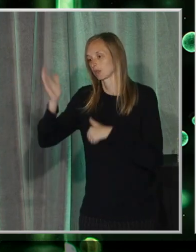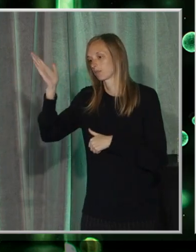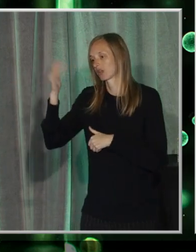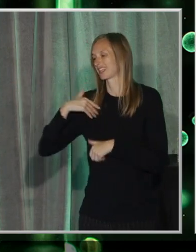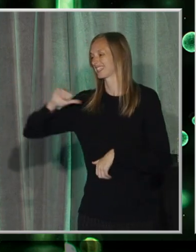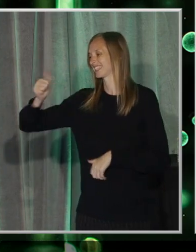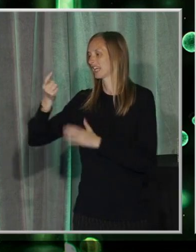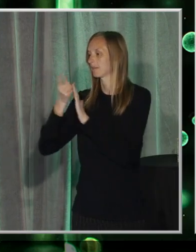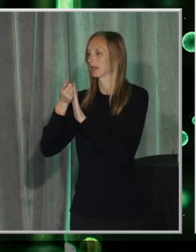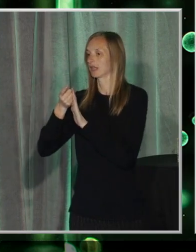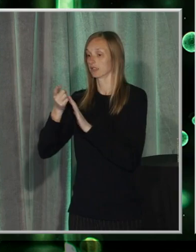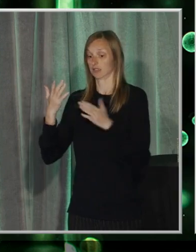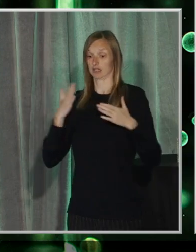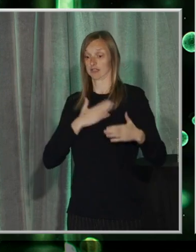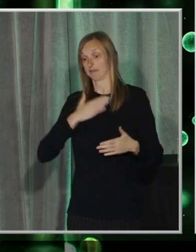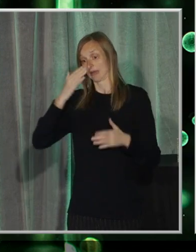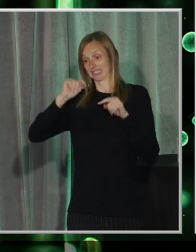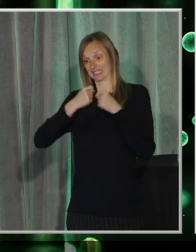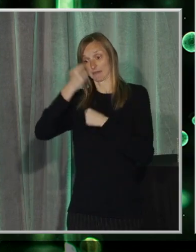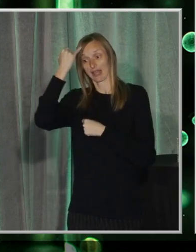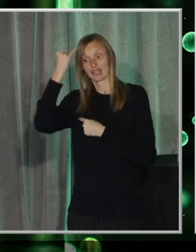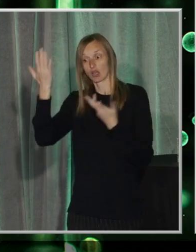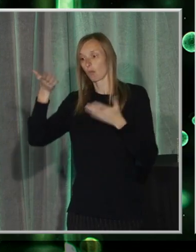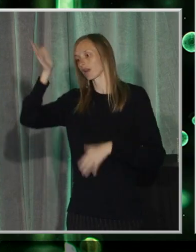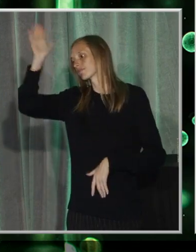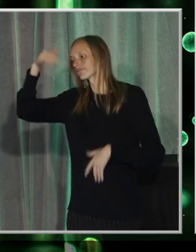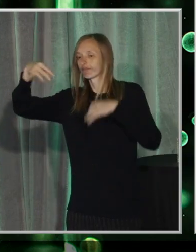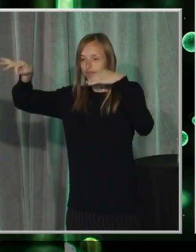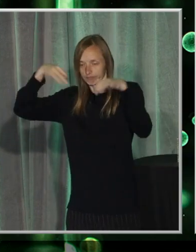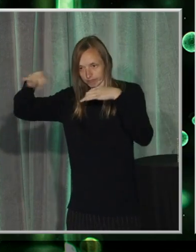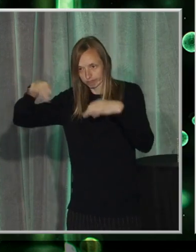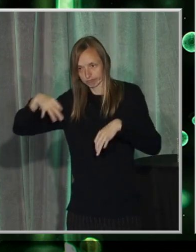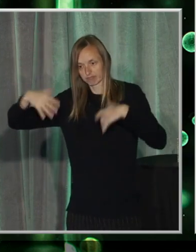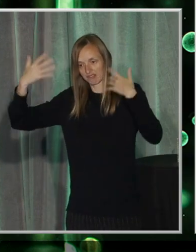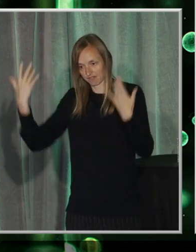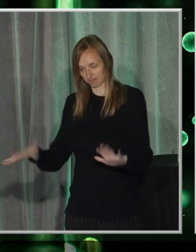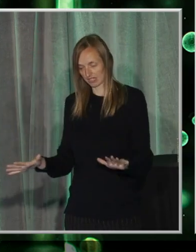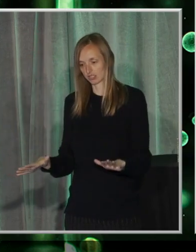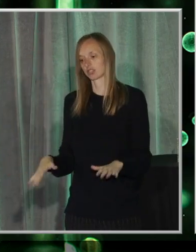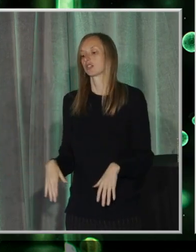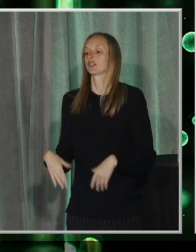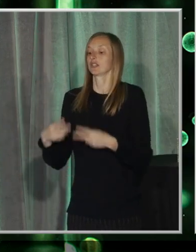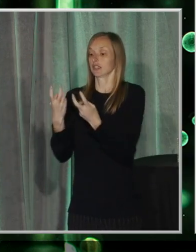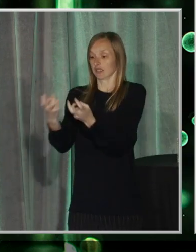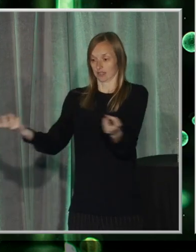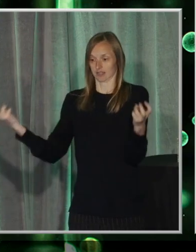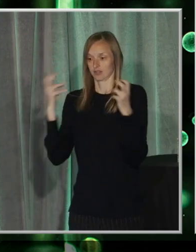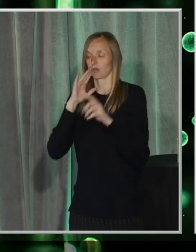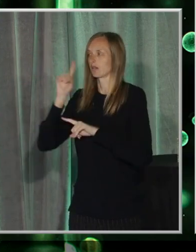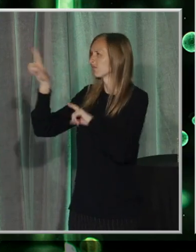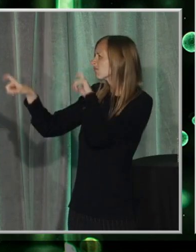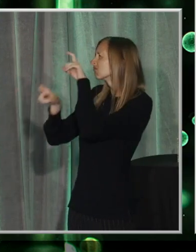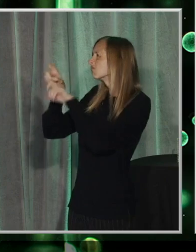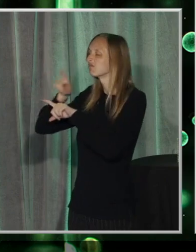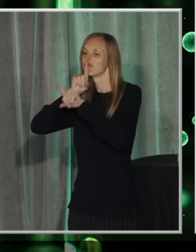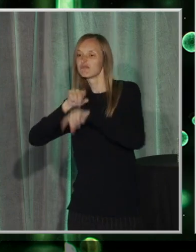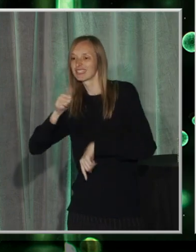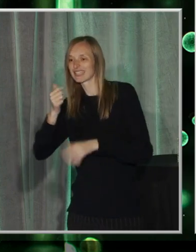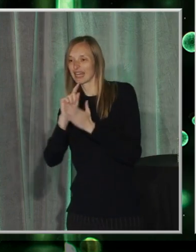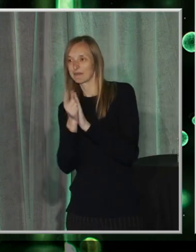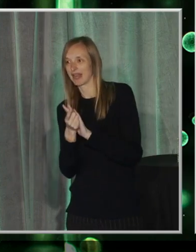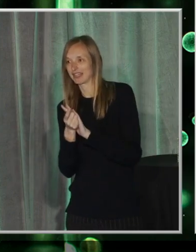to outline their team's solution in its entirety, followed by a 10-minute Q&A session with the judges. That part's